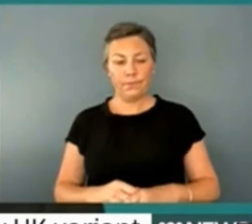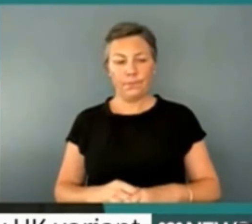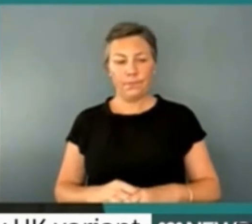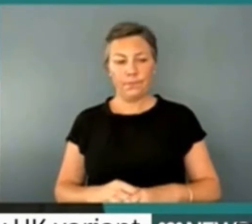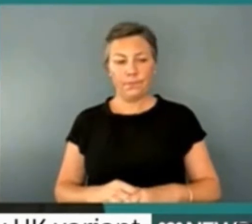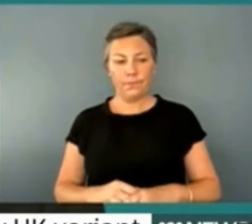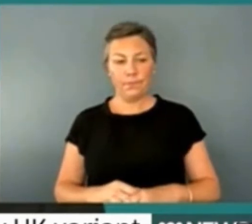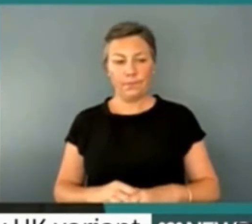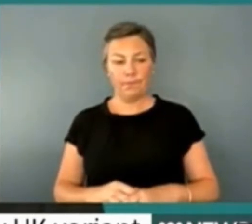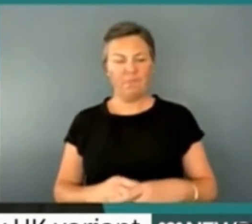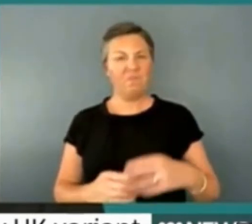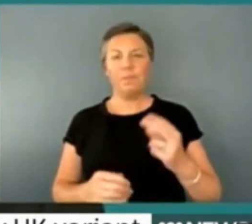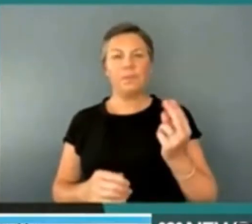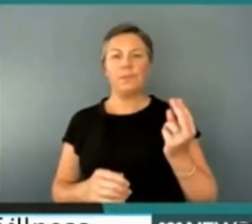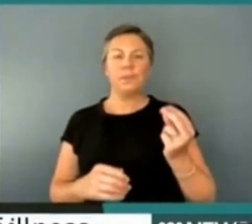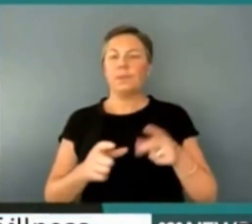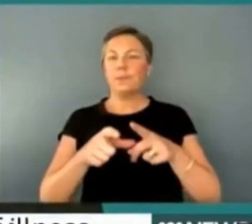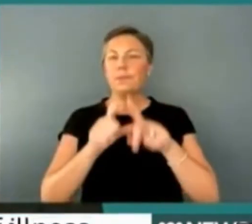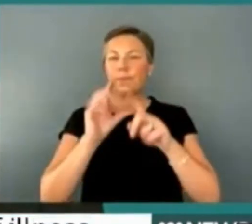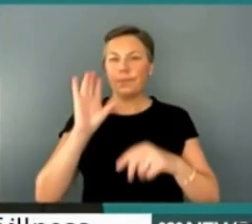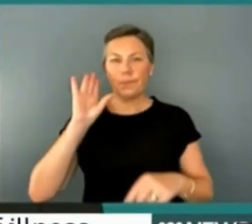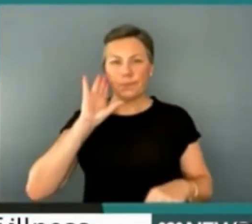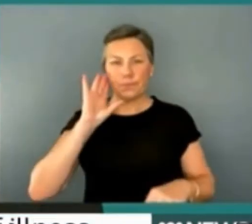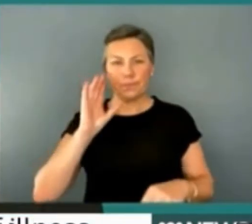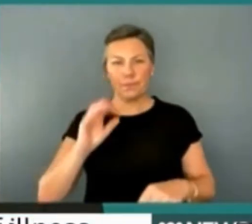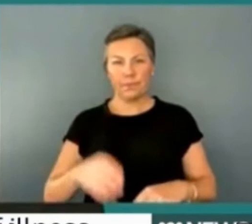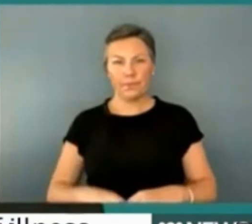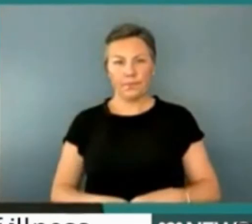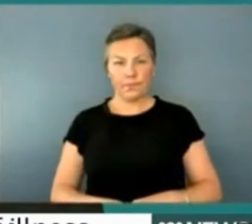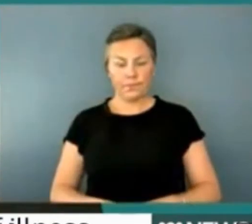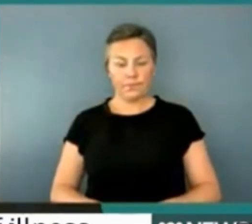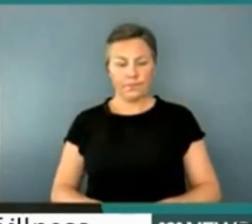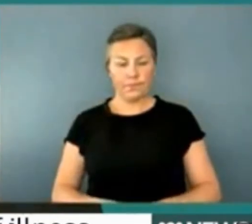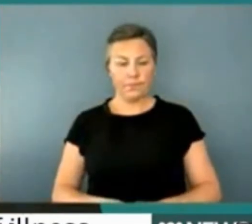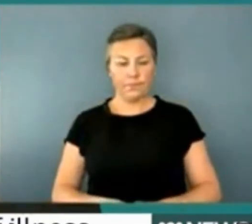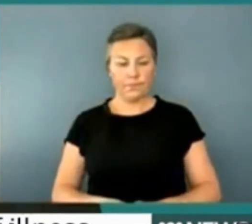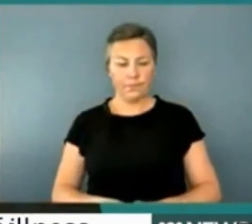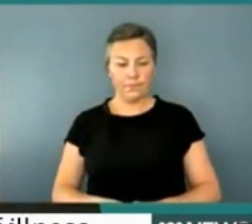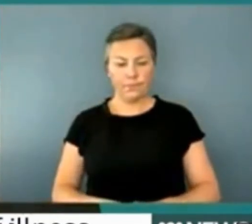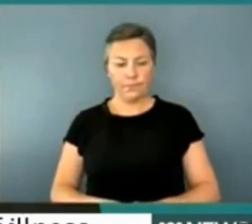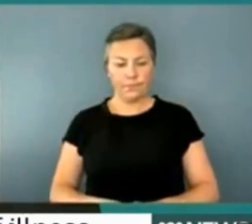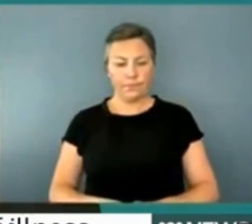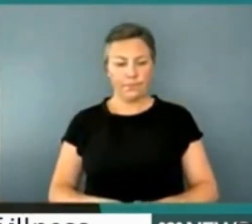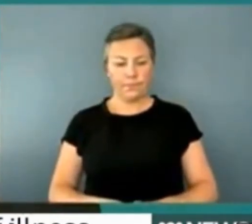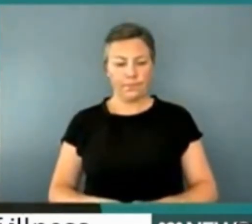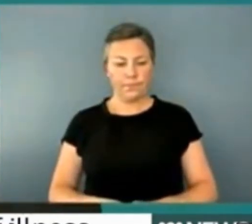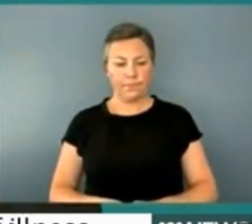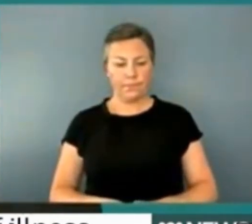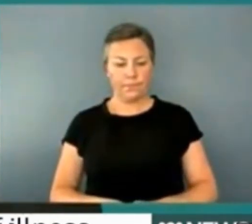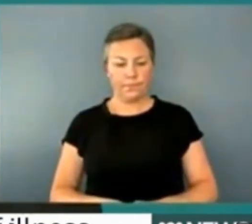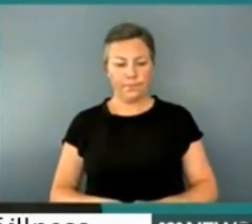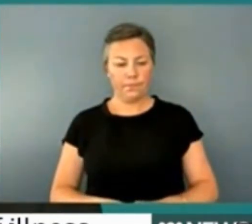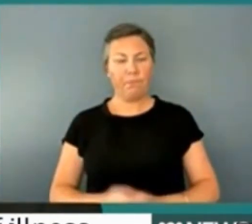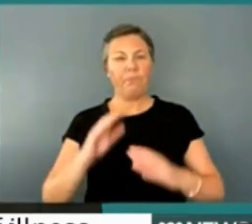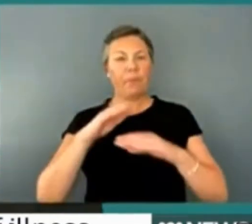the government and yourself have said you won't be rushing approving that, but given the consistent breaches from hotel quarantine